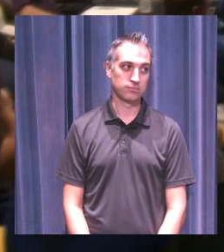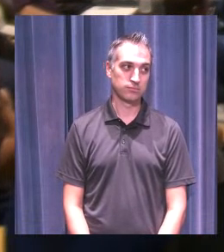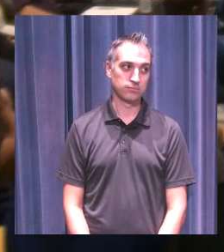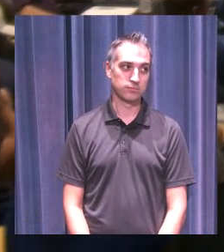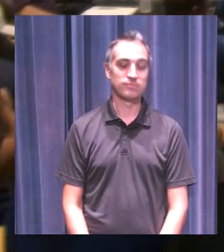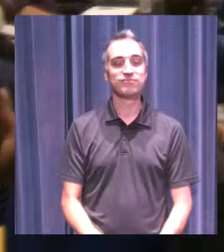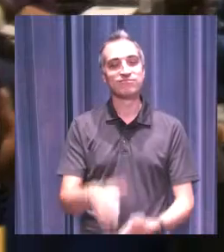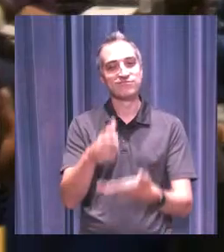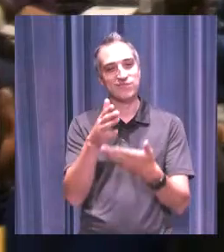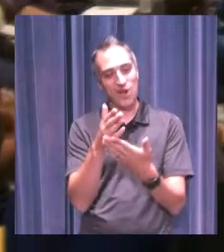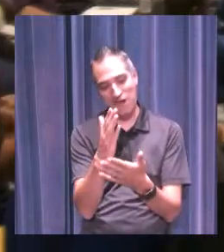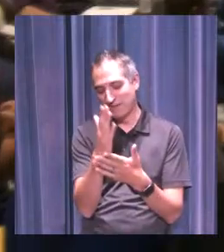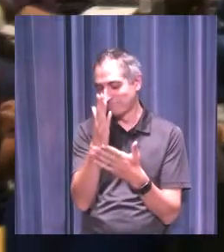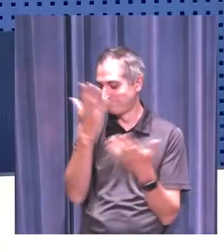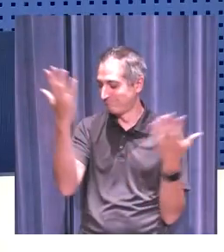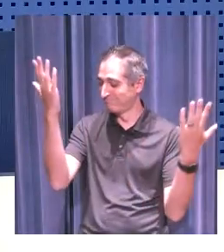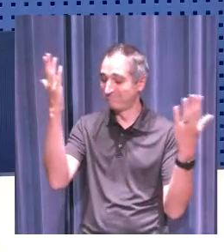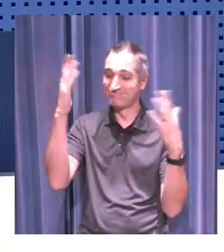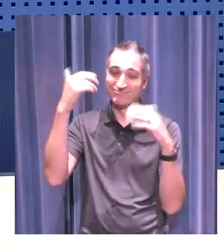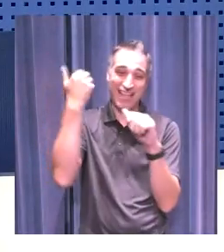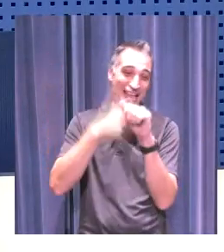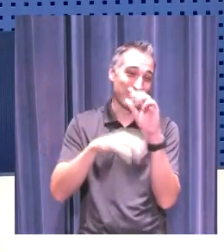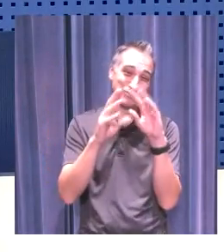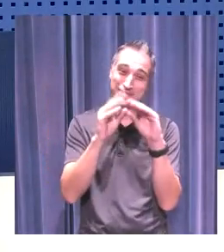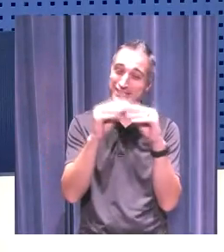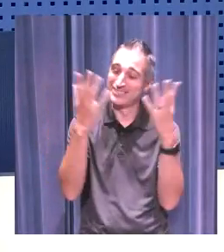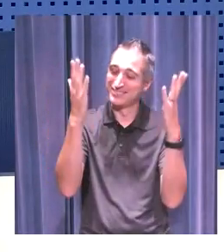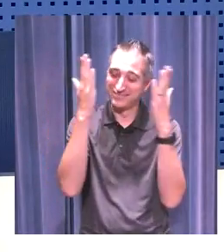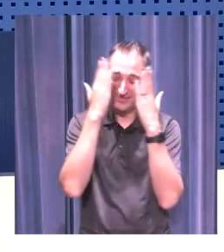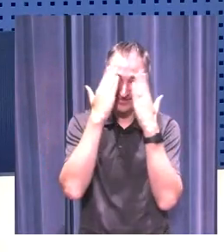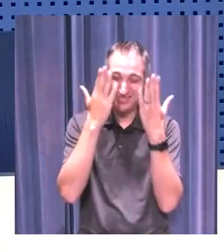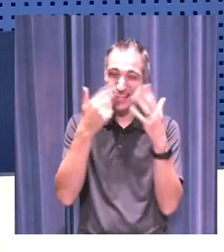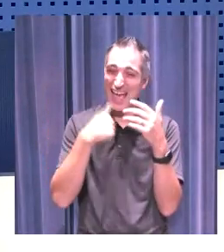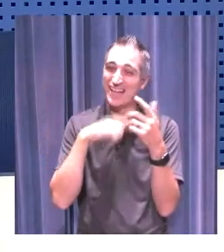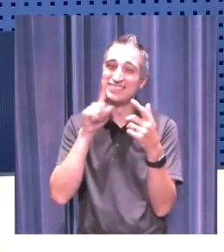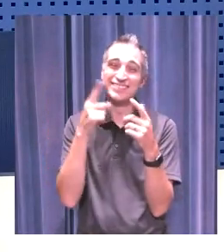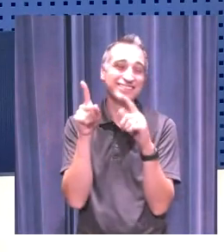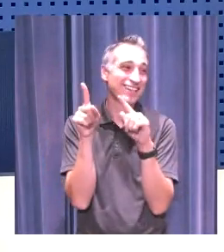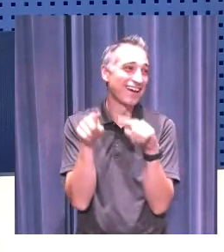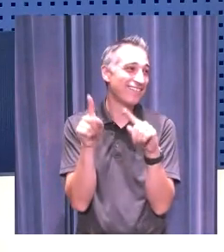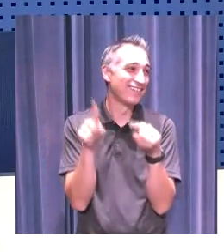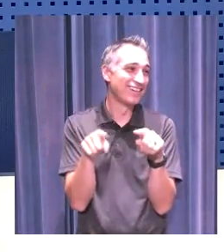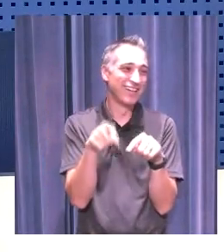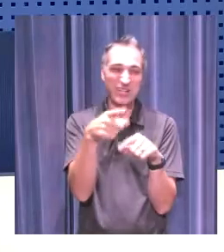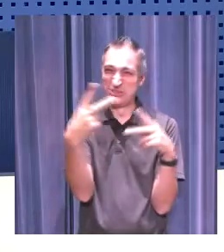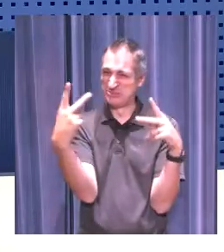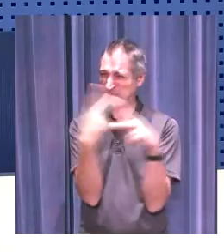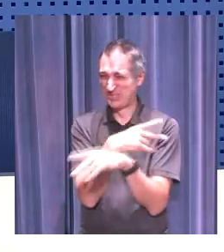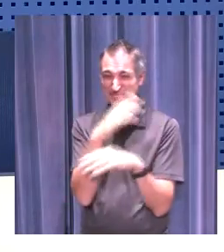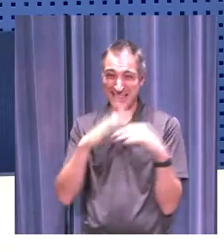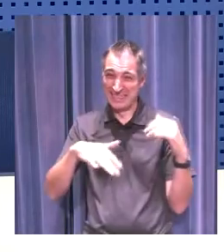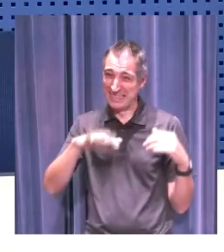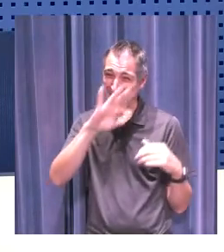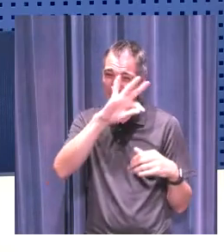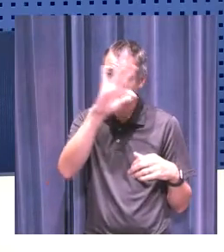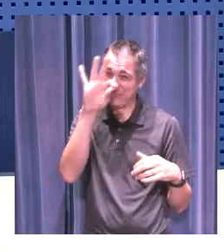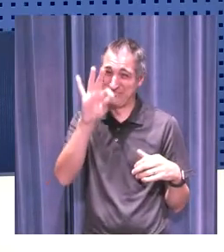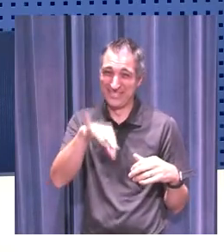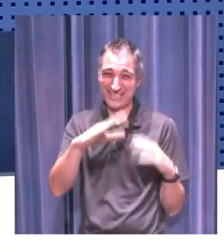All right, every meeting. And I just started coming. Y'all worse than the Flint City